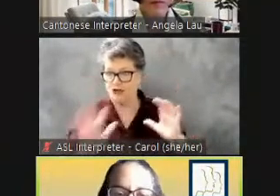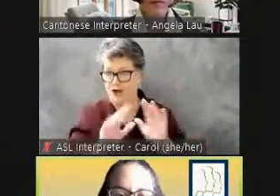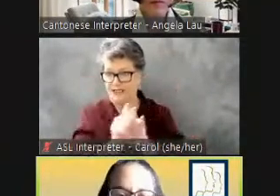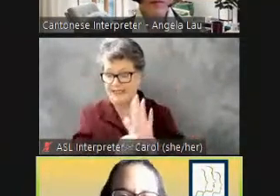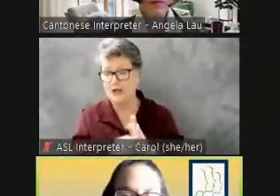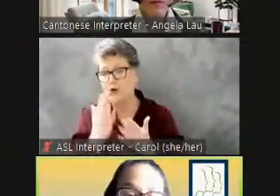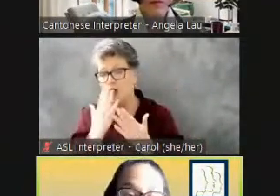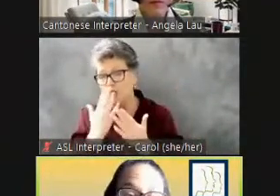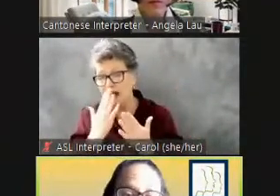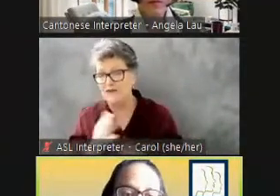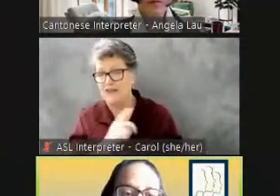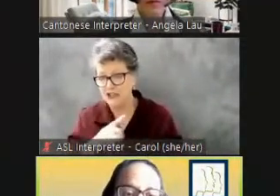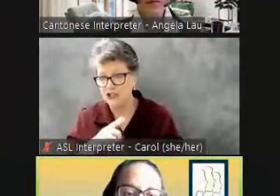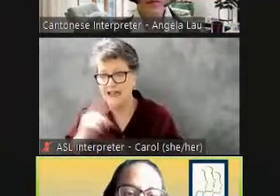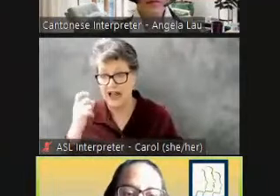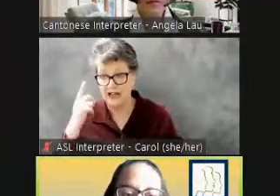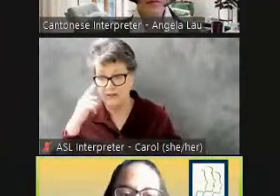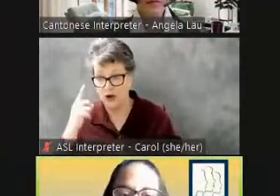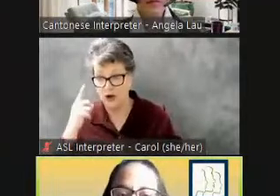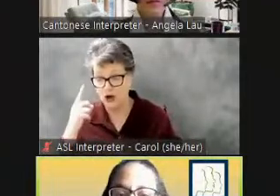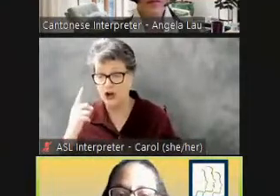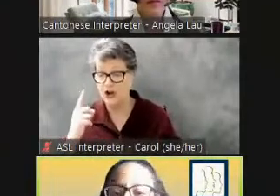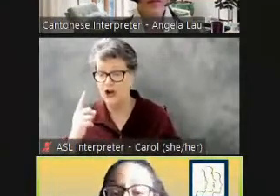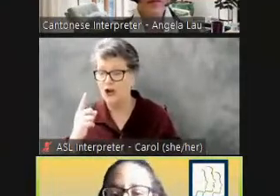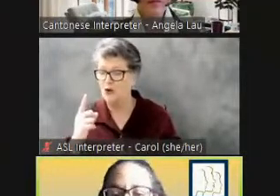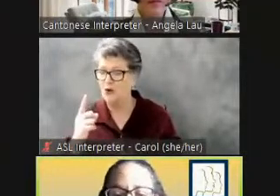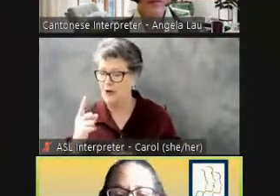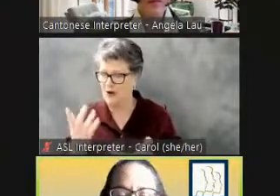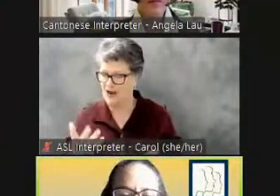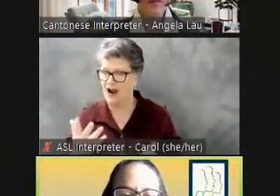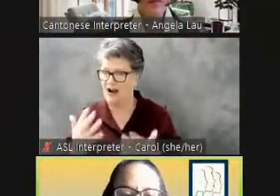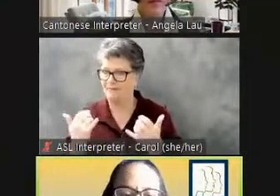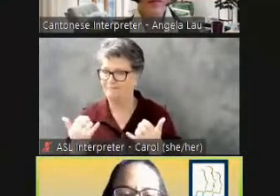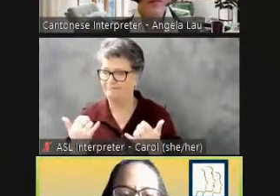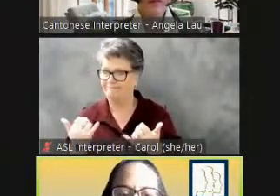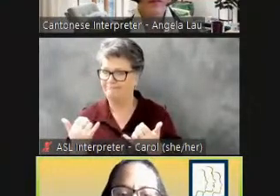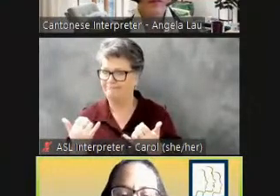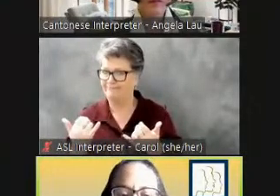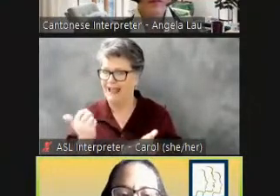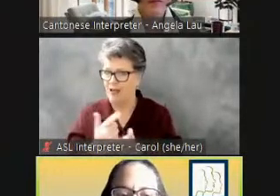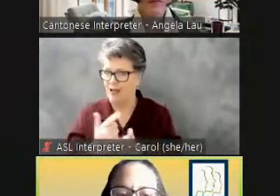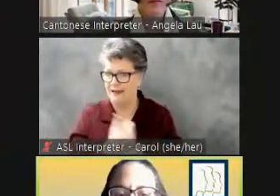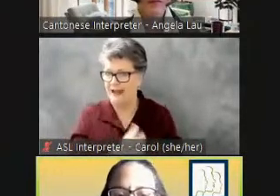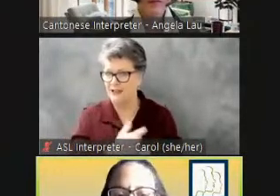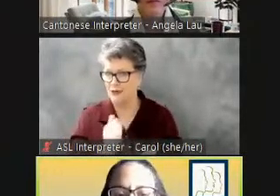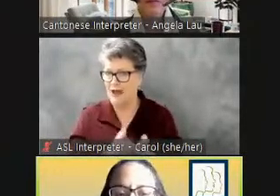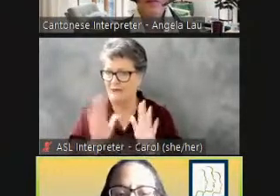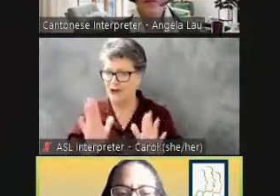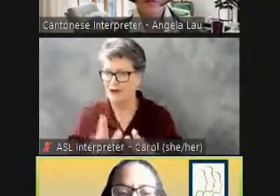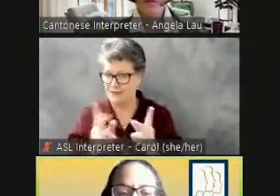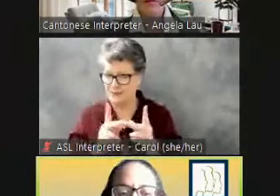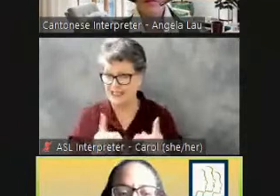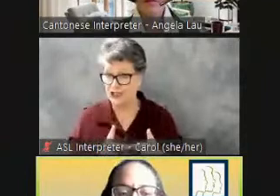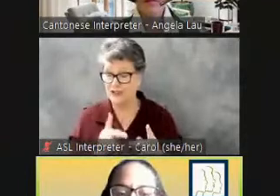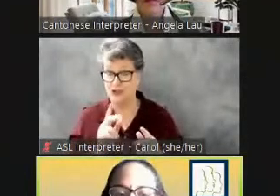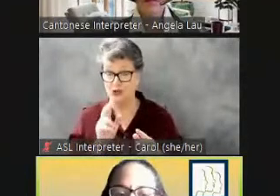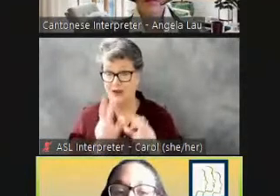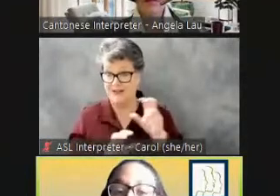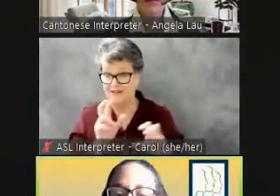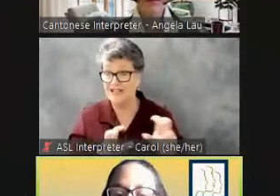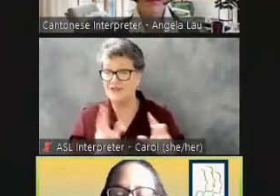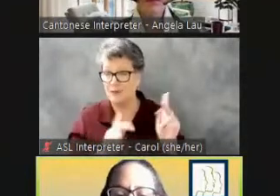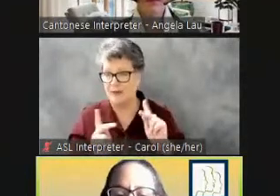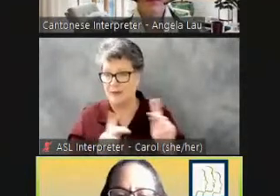and legislature have put us in a great position to continue investing and focusing in on those who need it most. And the